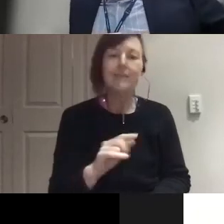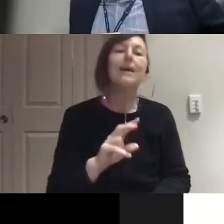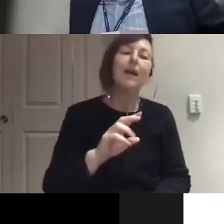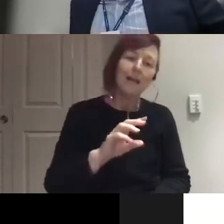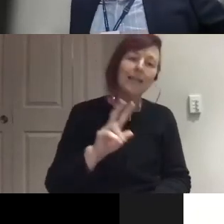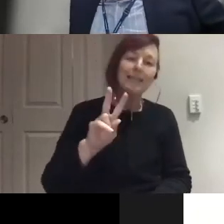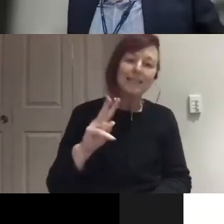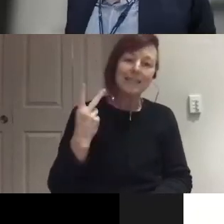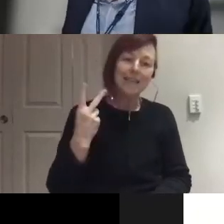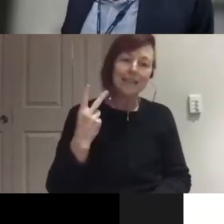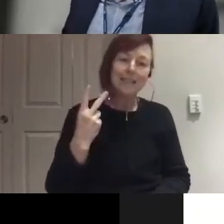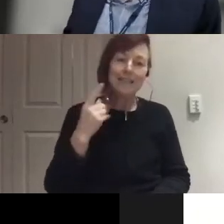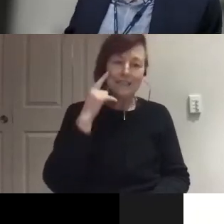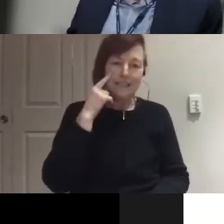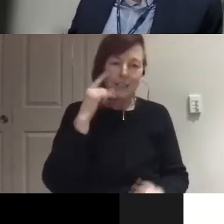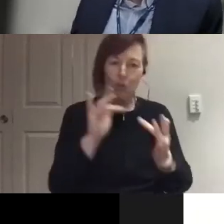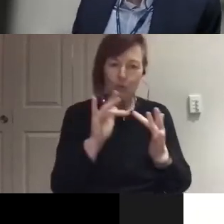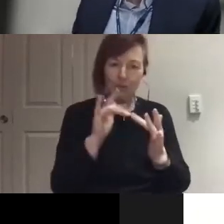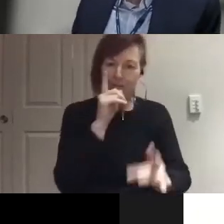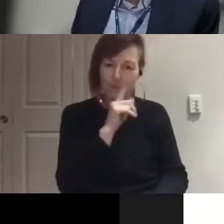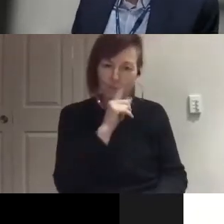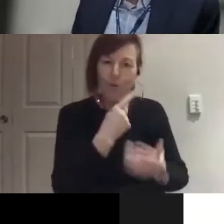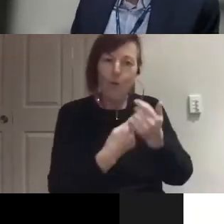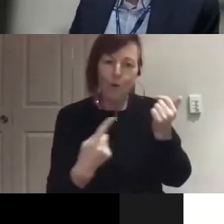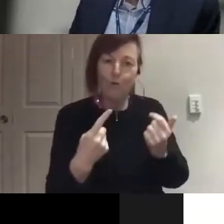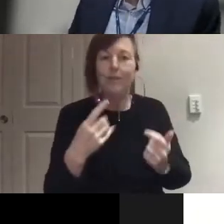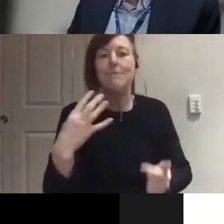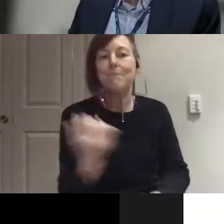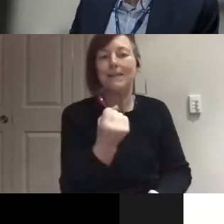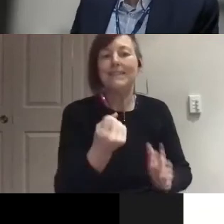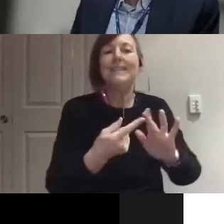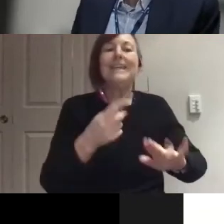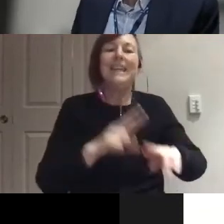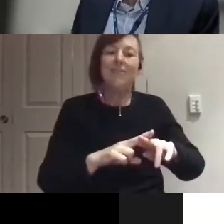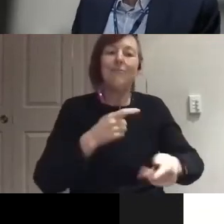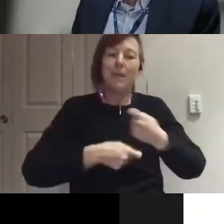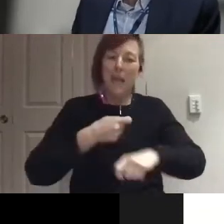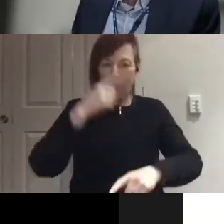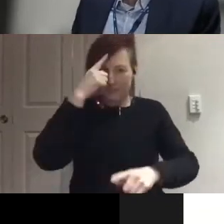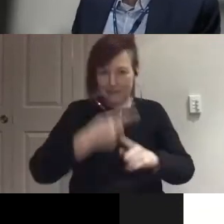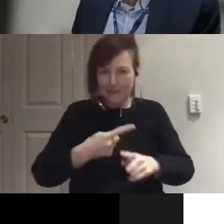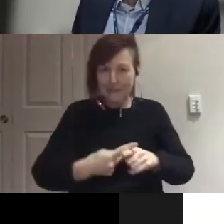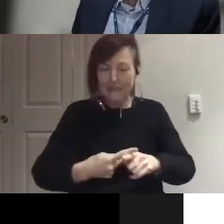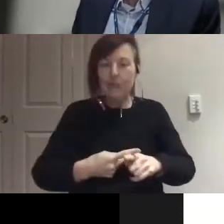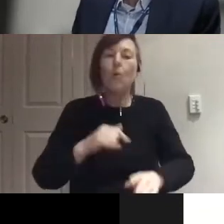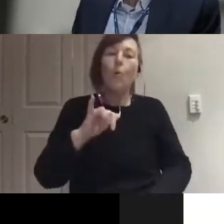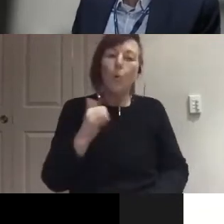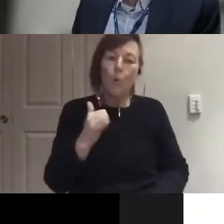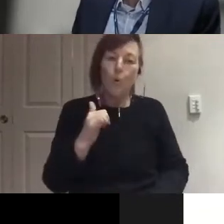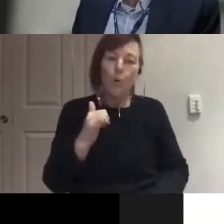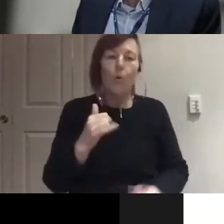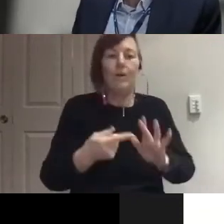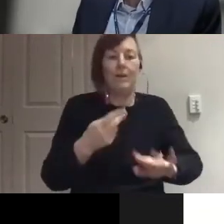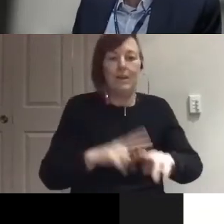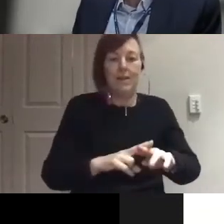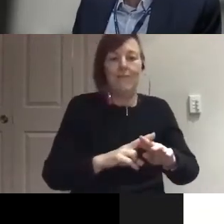negative, gets cleared by virtue, and then you're all cleared together. Now, why are we doing this? We're doing this because when